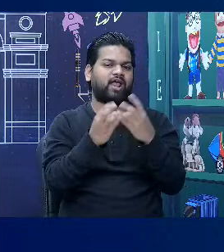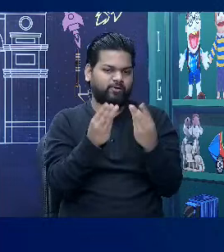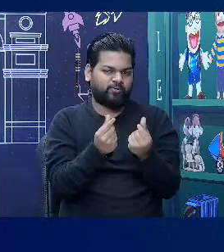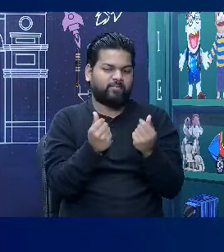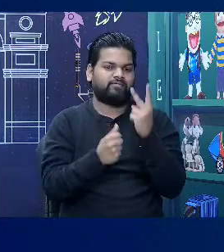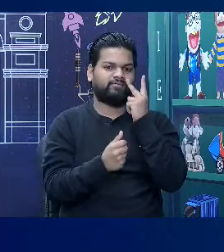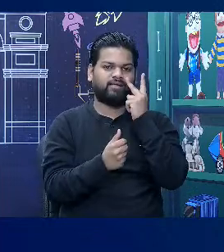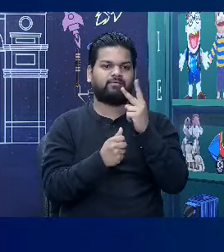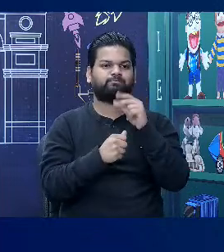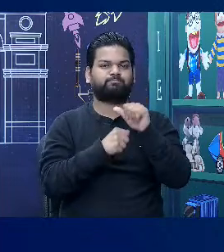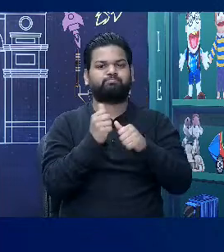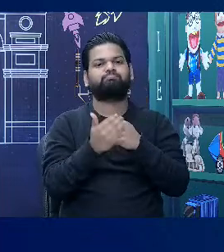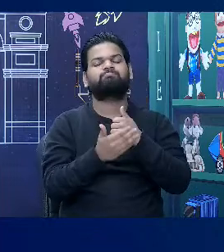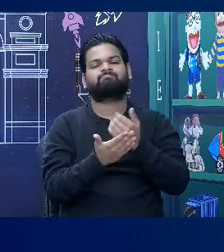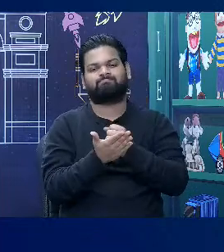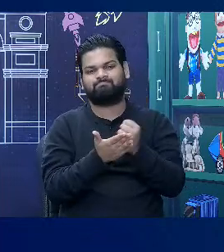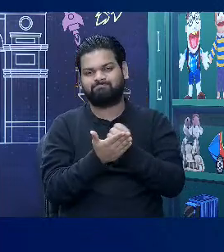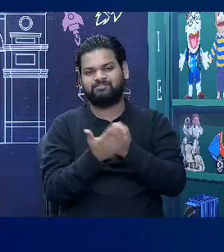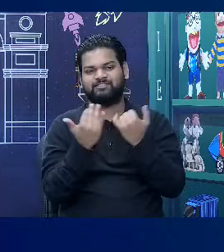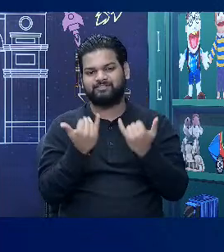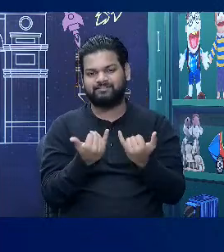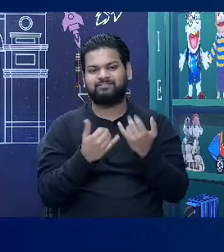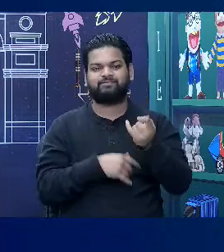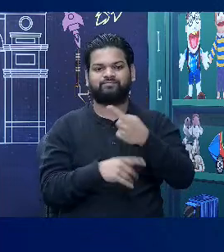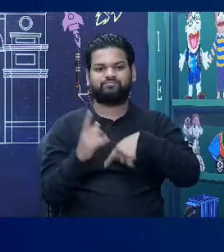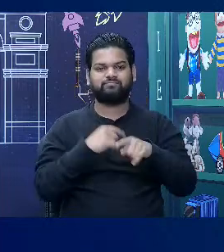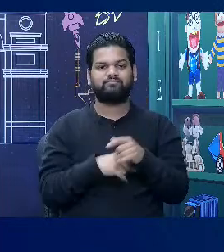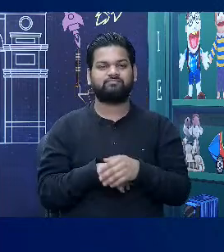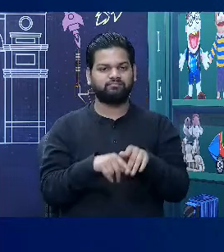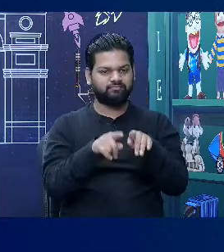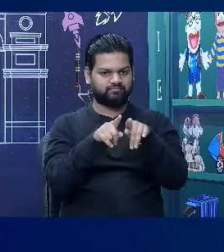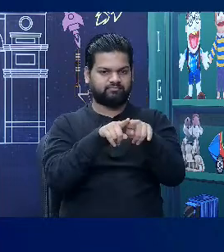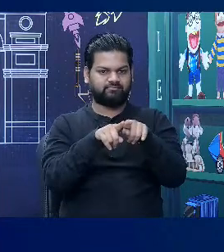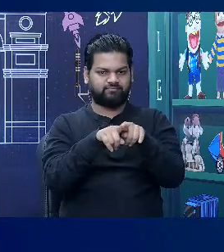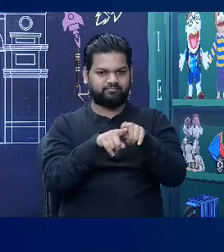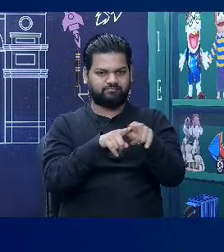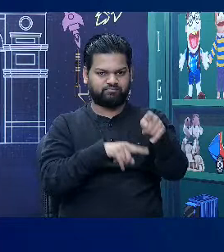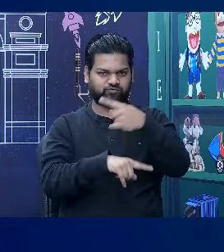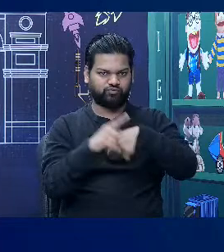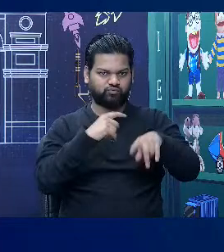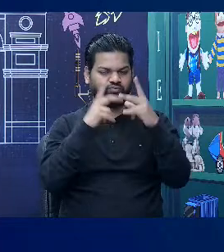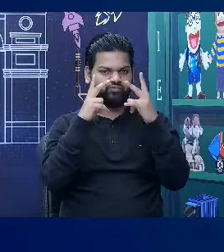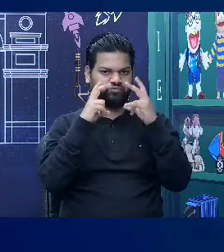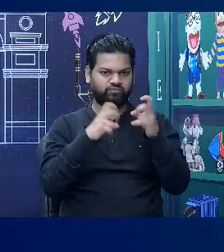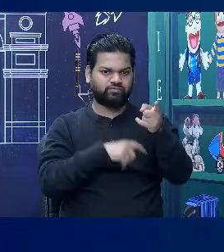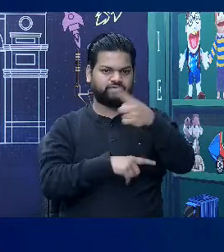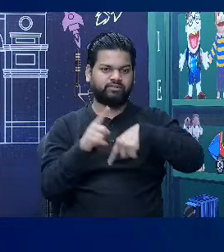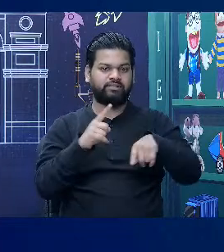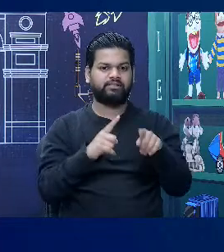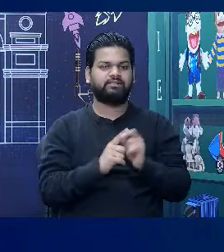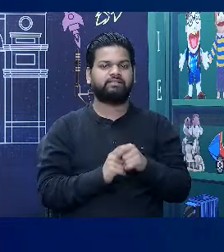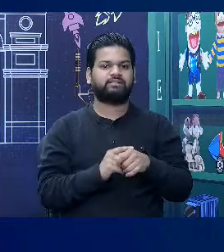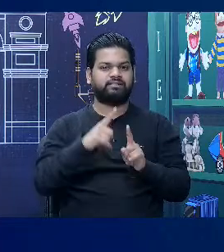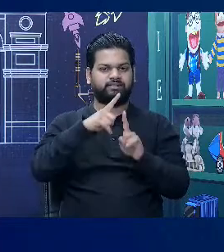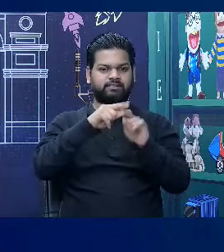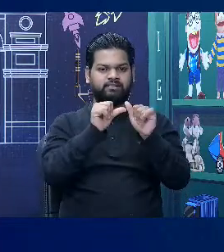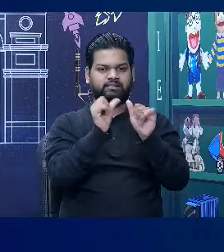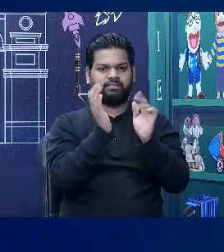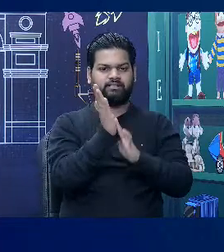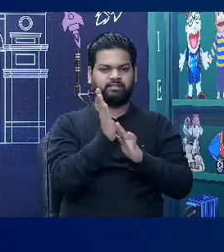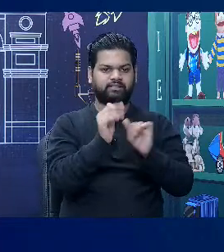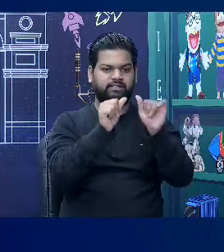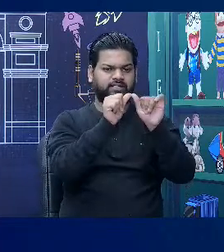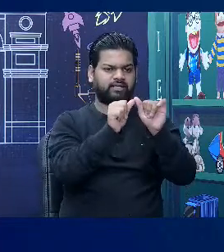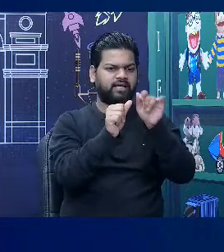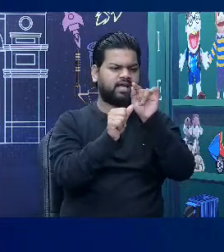here given tan A is equal to 4 upon 3, find the other trigonometric ratios of the angle A. Let us